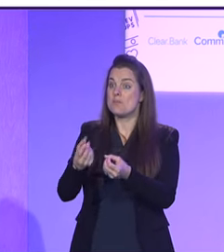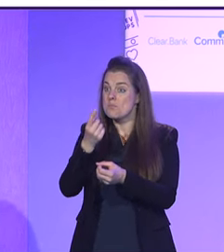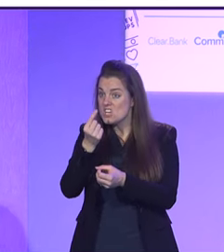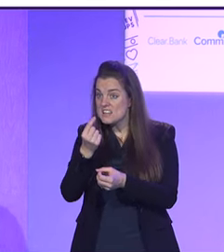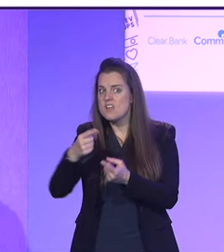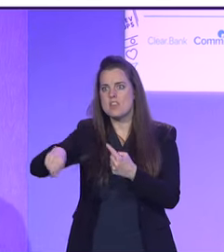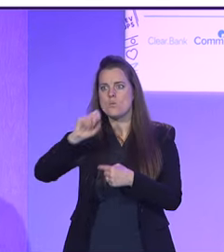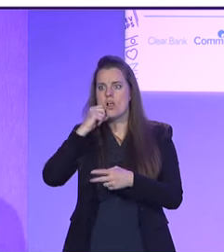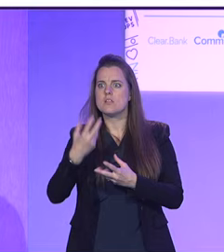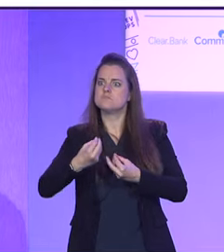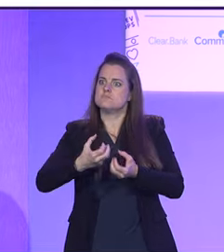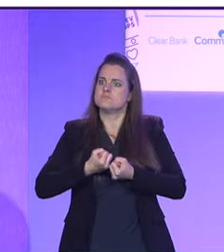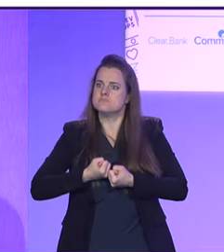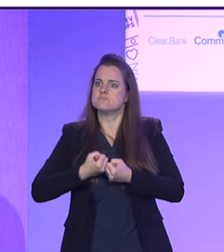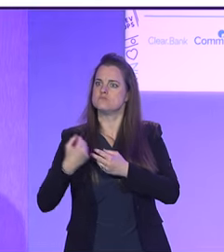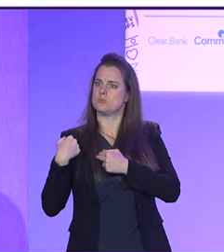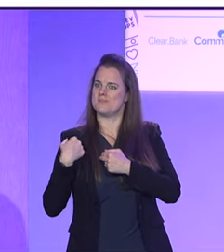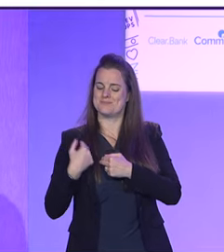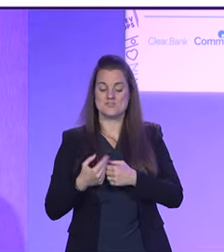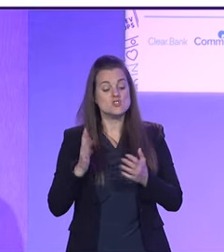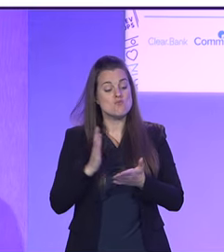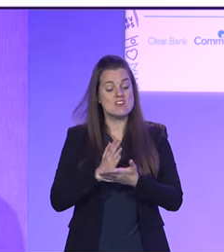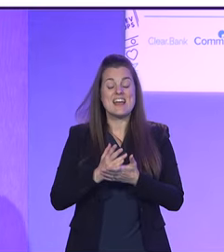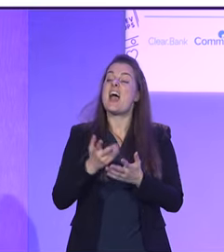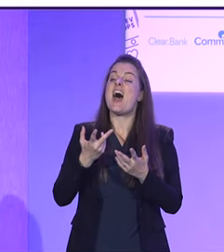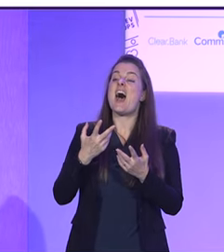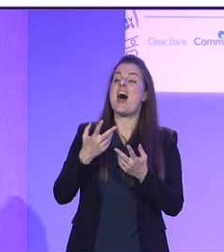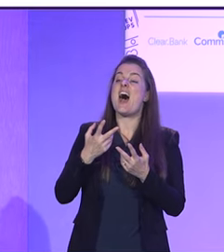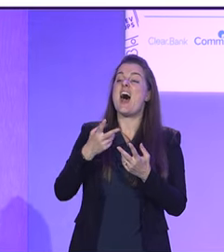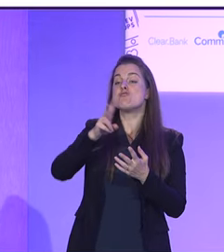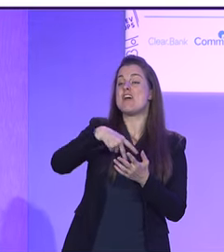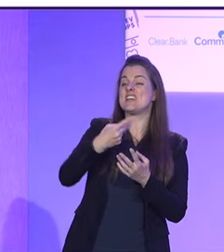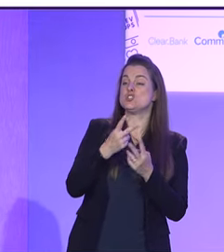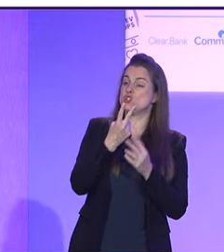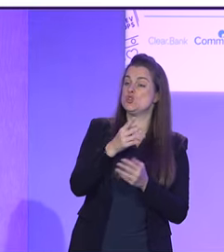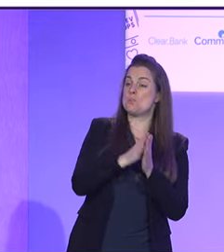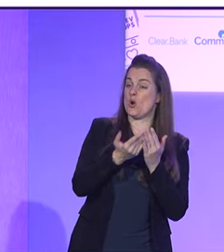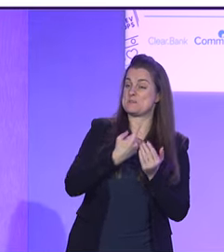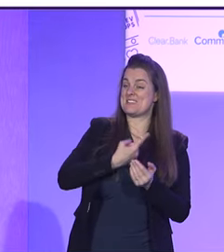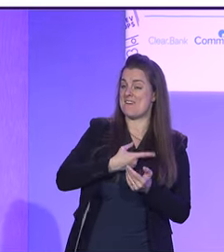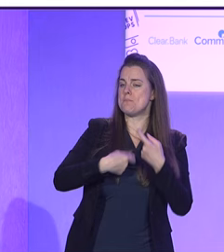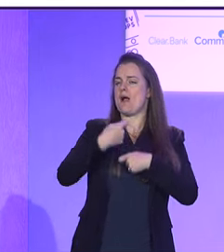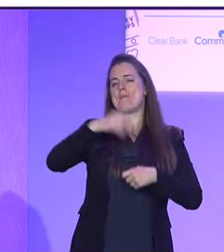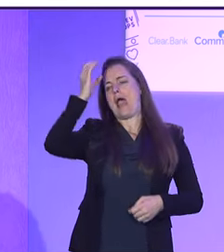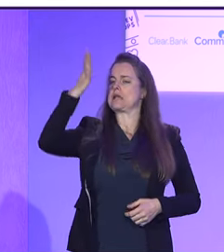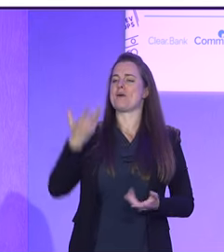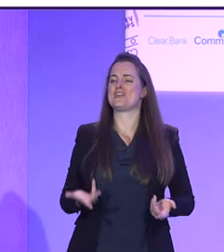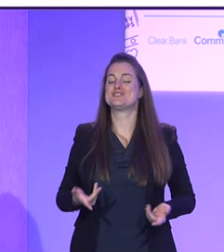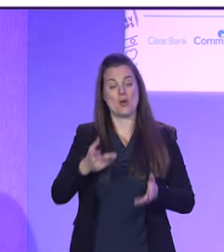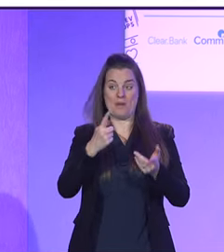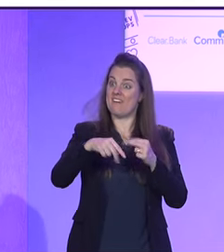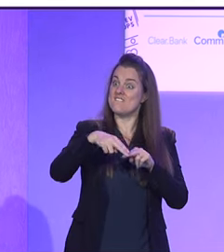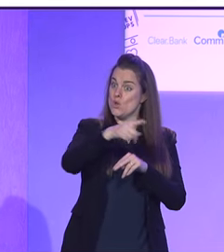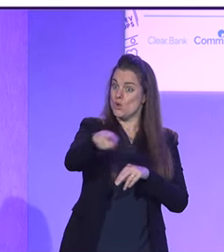it. So I basically read two books, and now I'm an expert, and I recommend to you to do the same thing. So